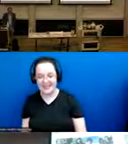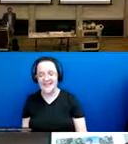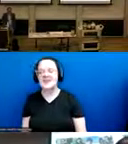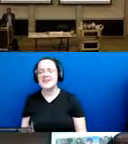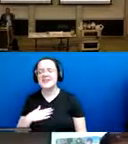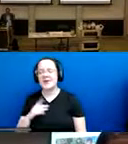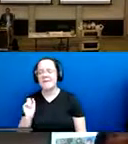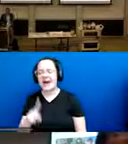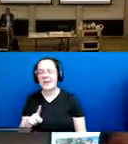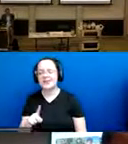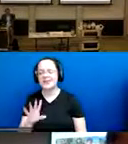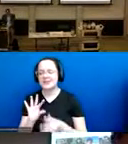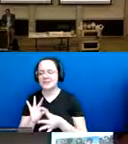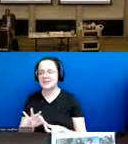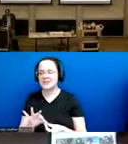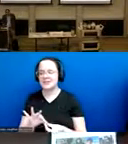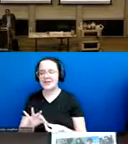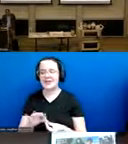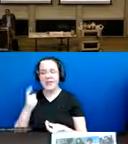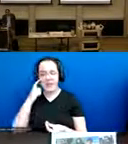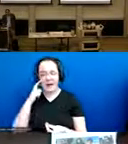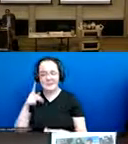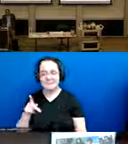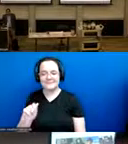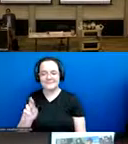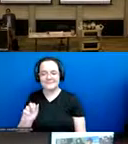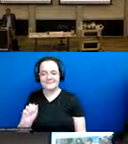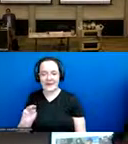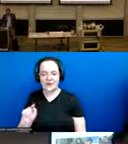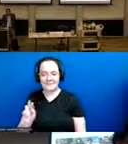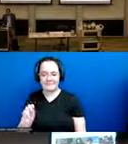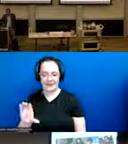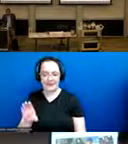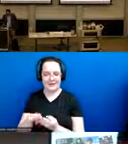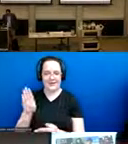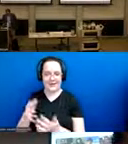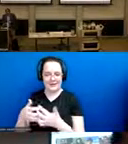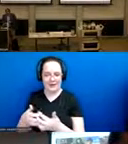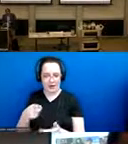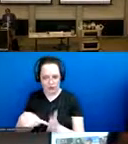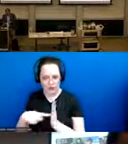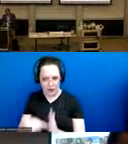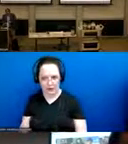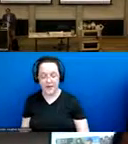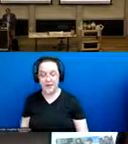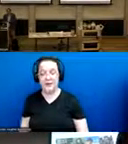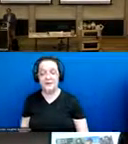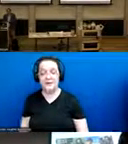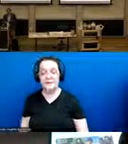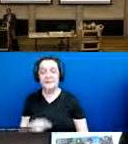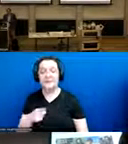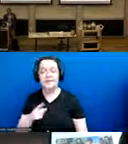had was regarding the optical parametric amplifier you showed. And you said that if you see the